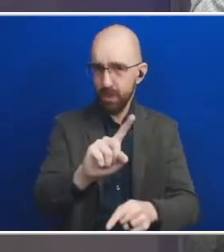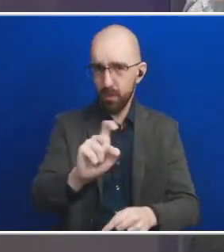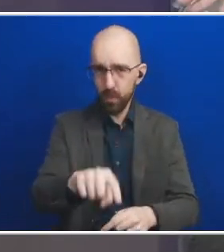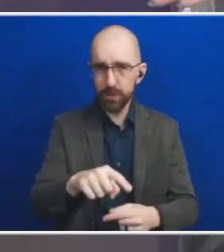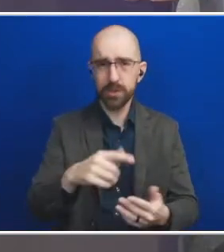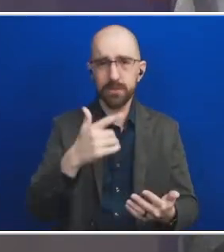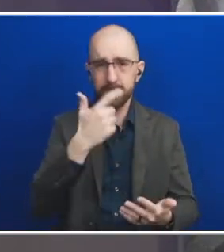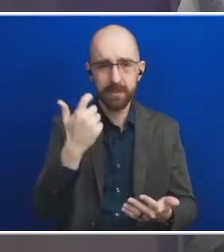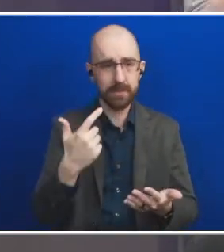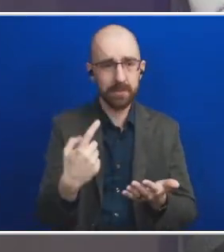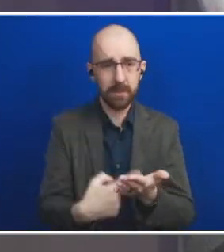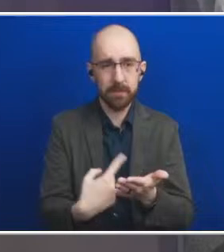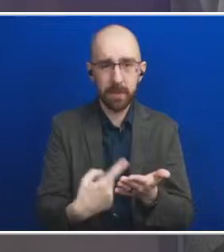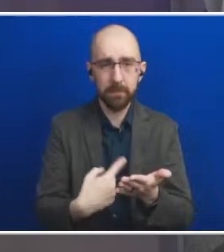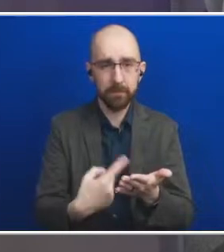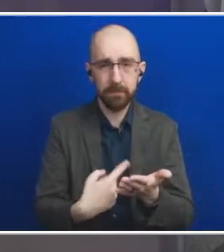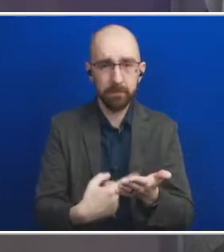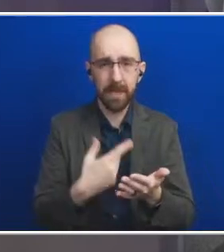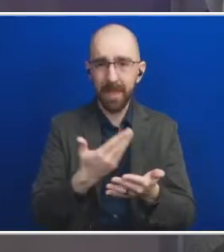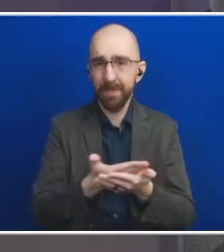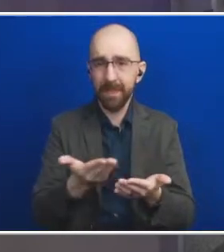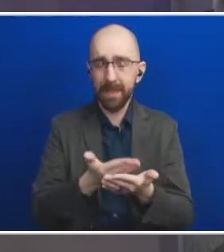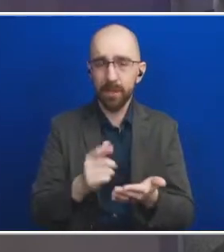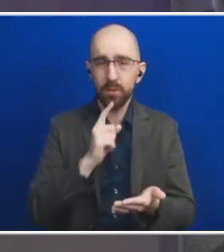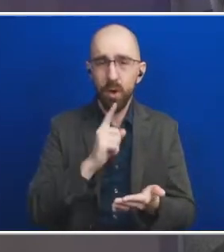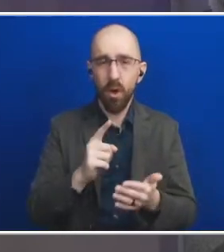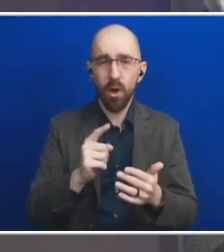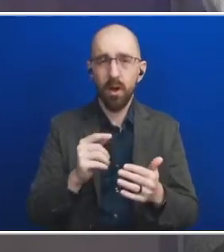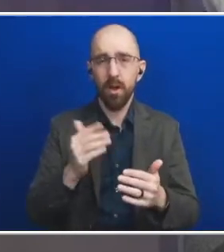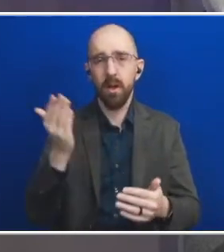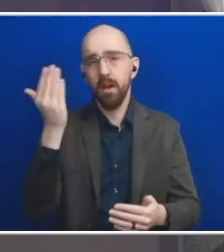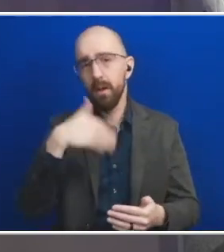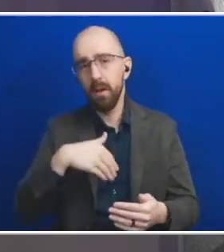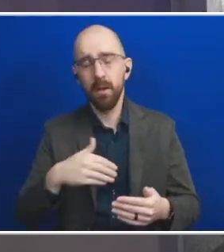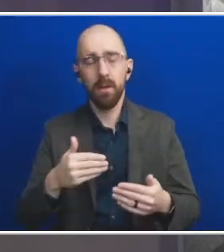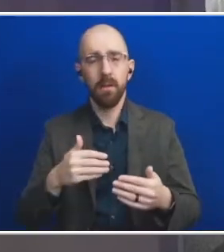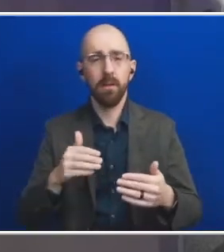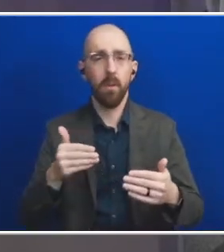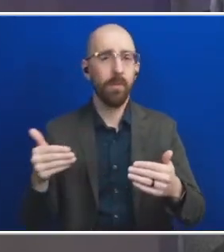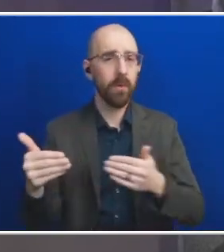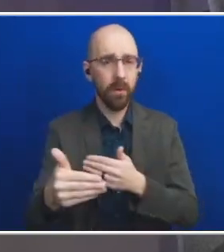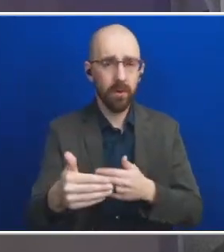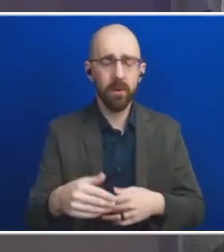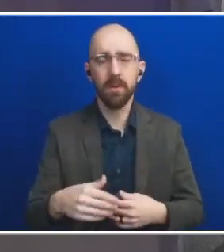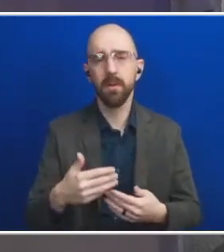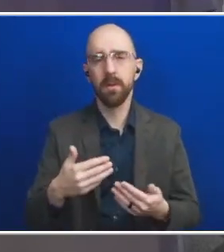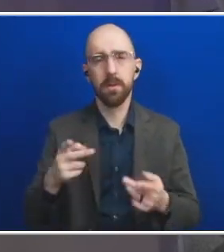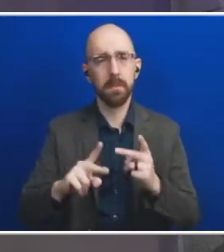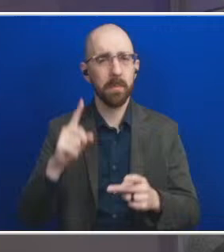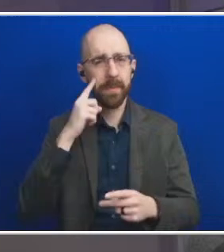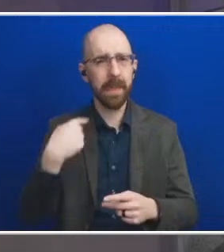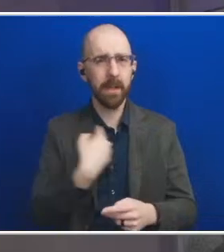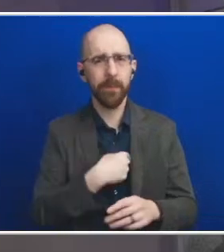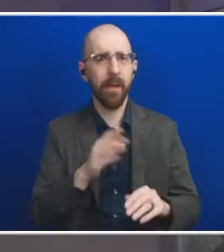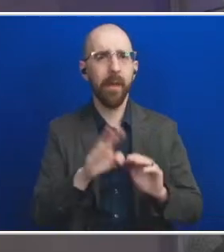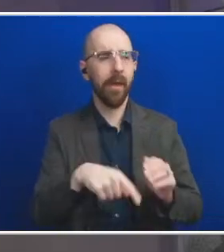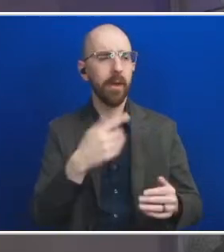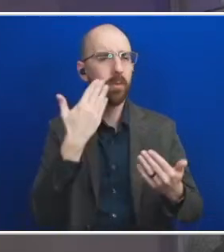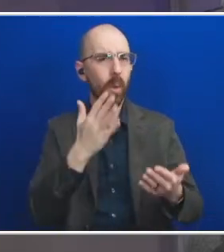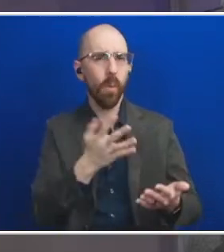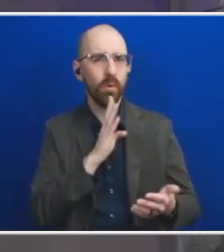sometimes a lot of things are surpassed and people think that we don't know what we're talking about. And so I feel